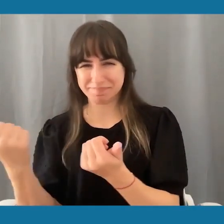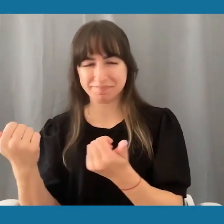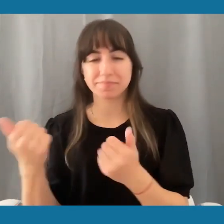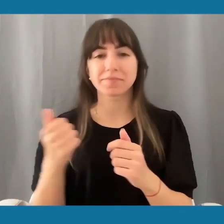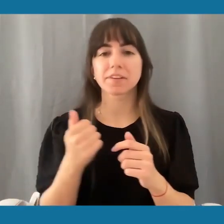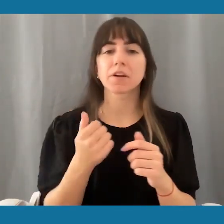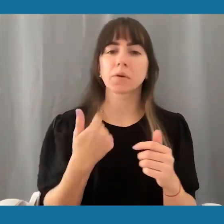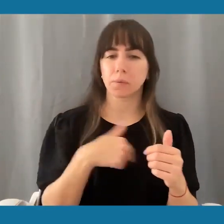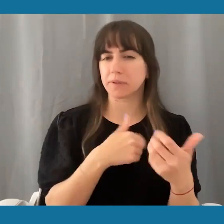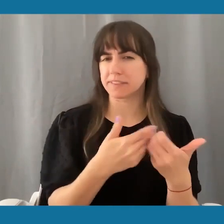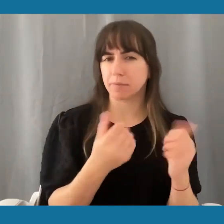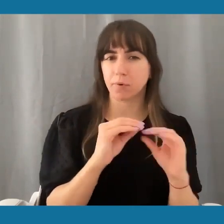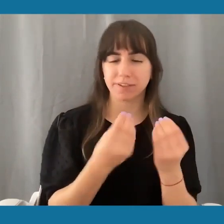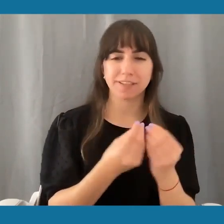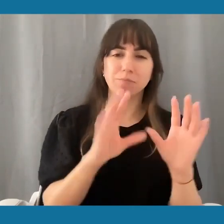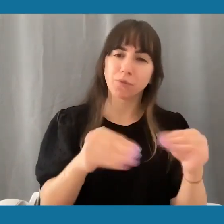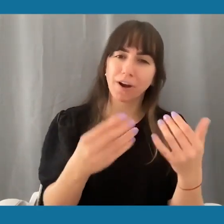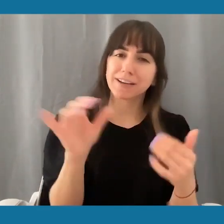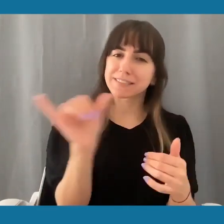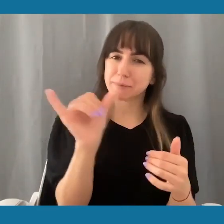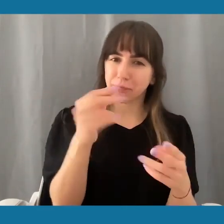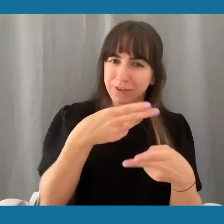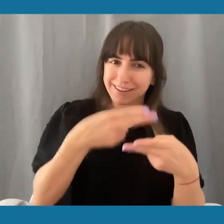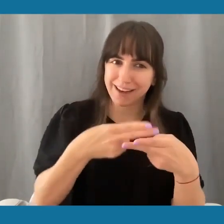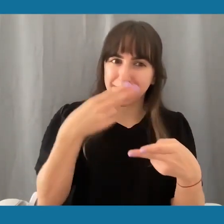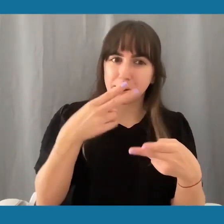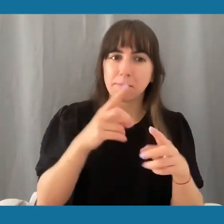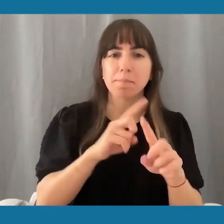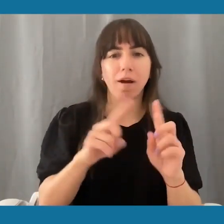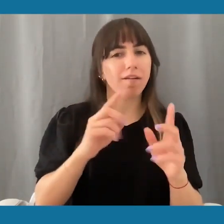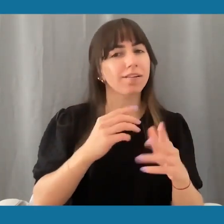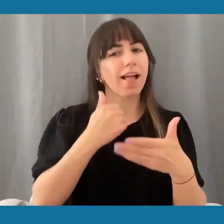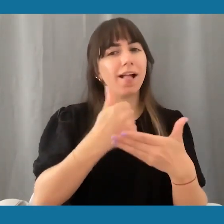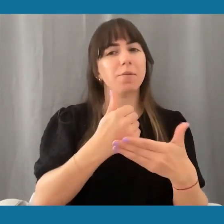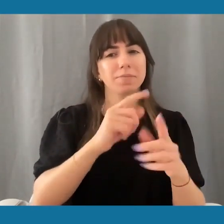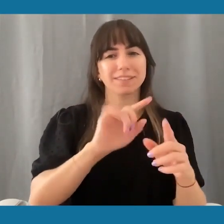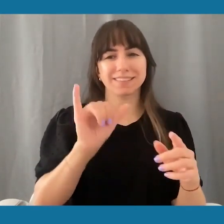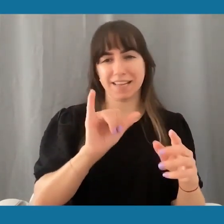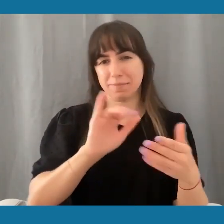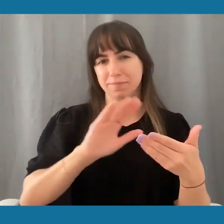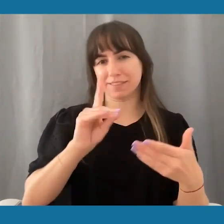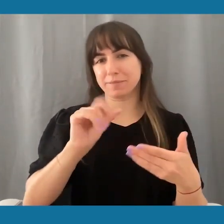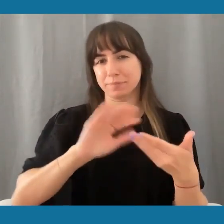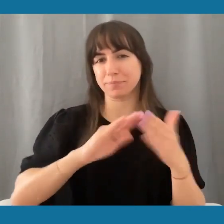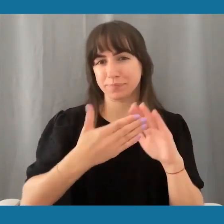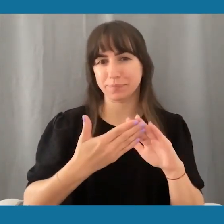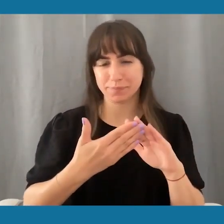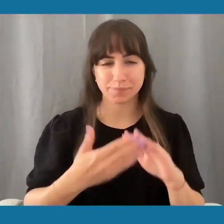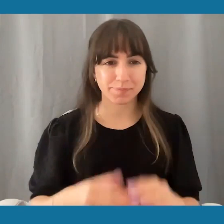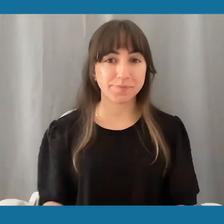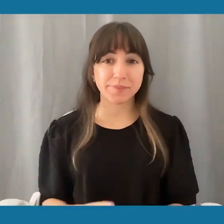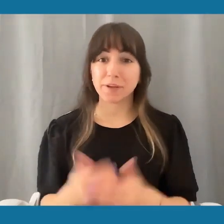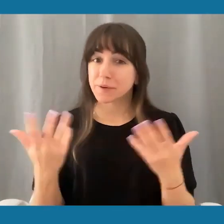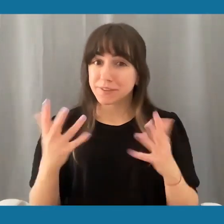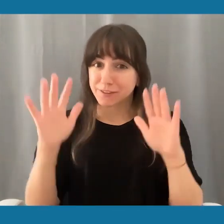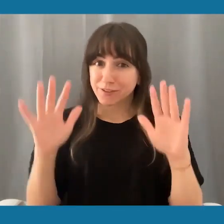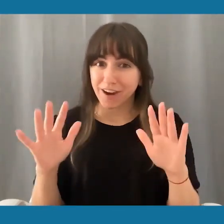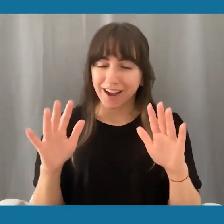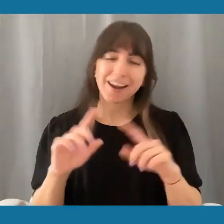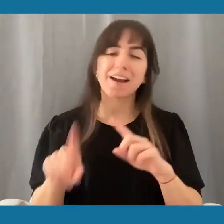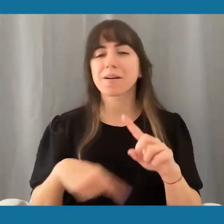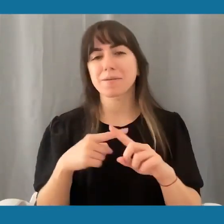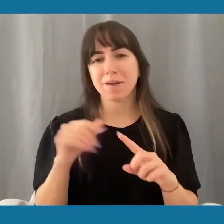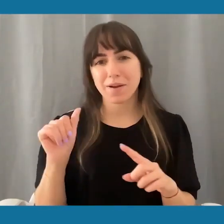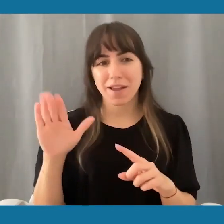and both help the same type of population. And what's really great about ABLE accounts and the history of them is this really is a